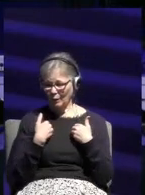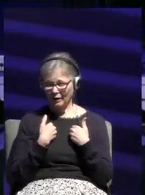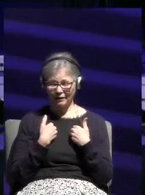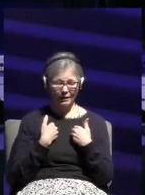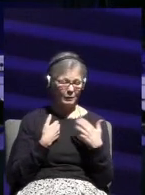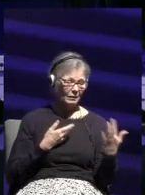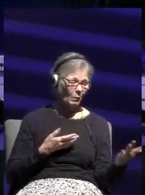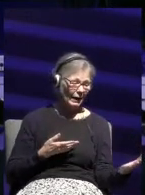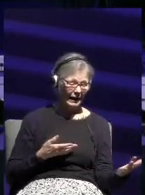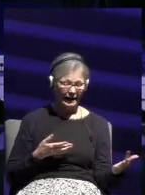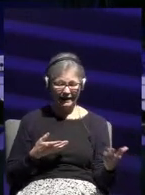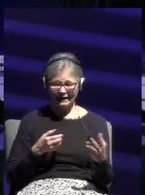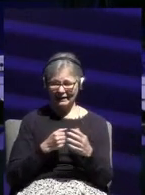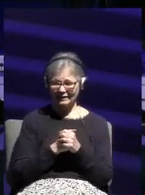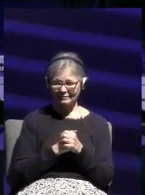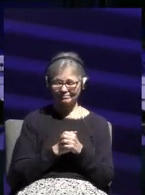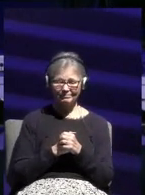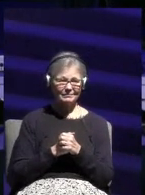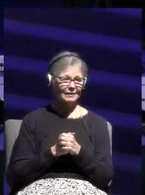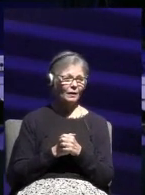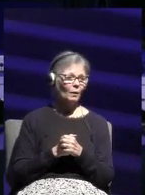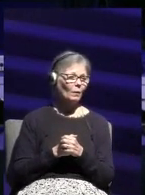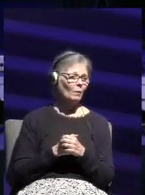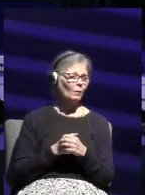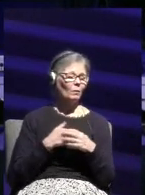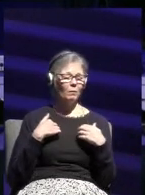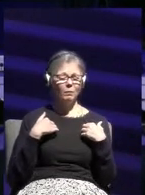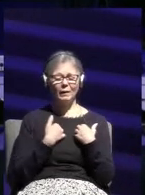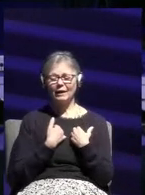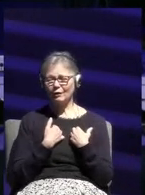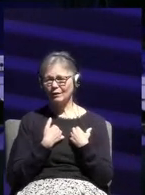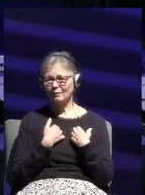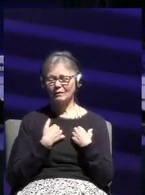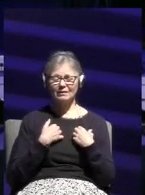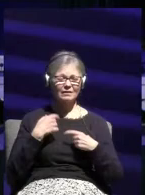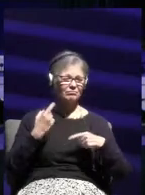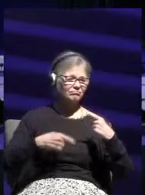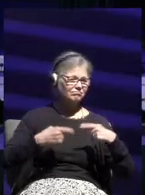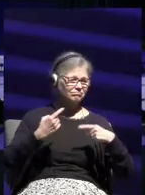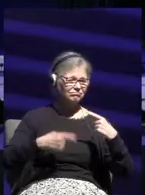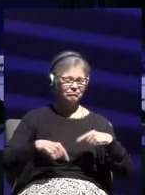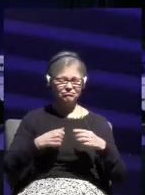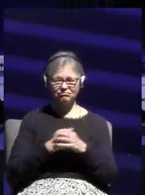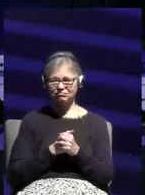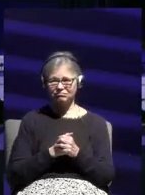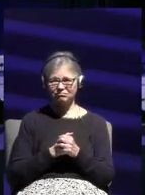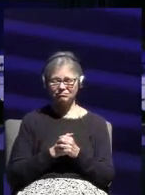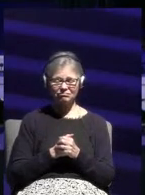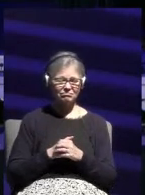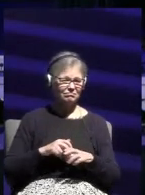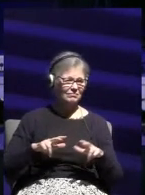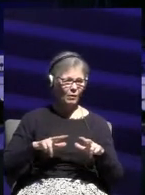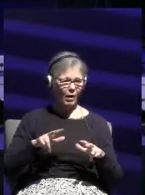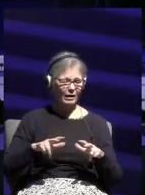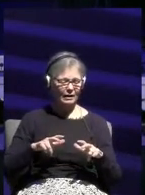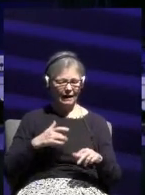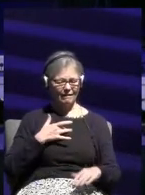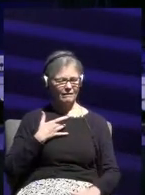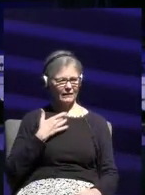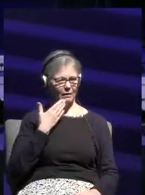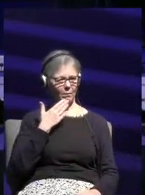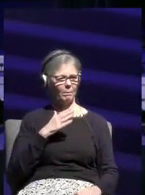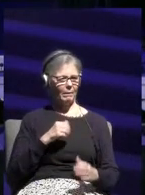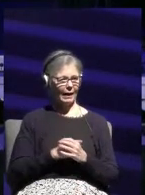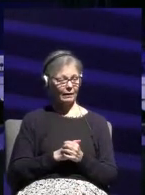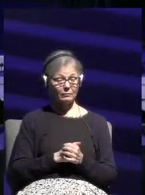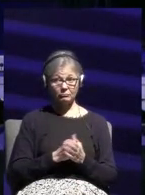waiting, weary with the fighting, weary with the walking and running. We're just weary, weary, weary.